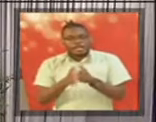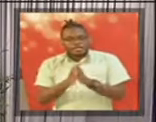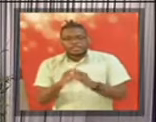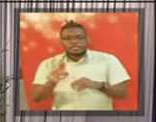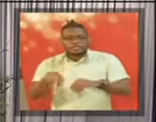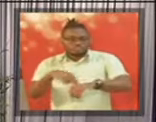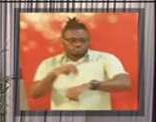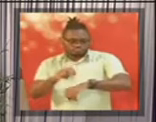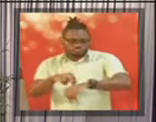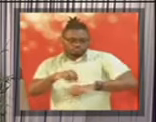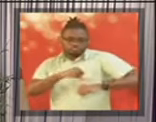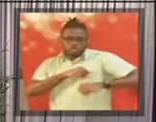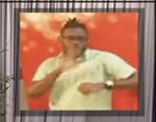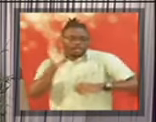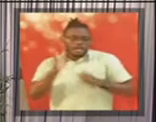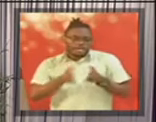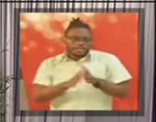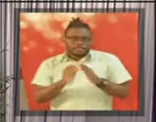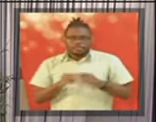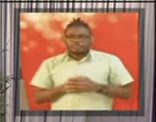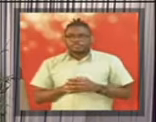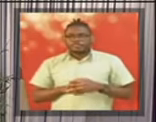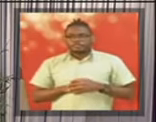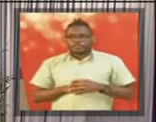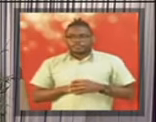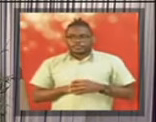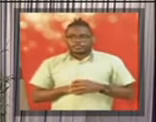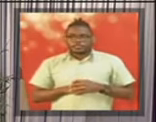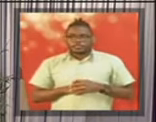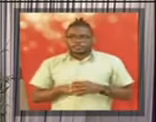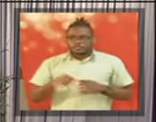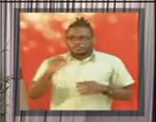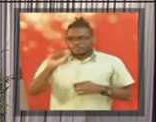And we go to AZP News, please.